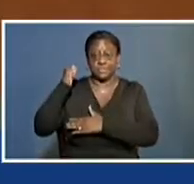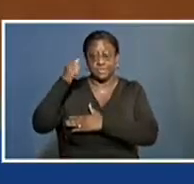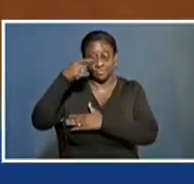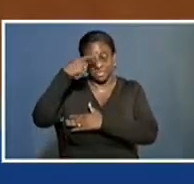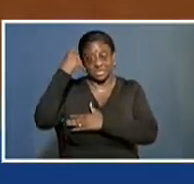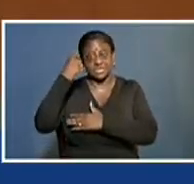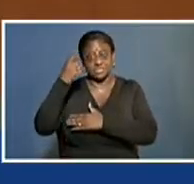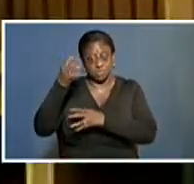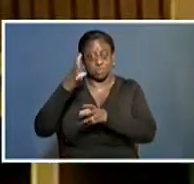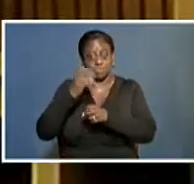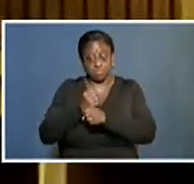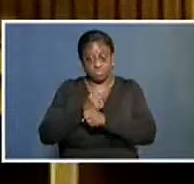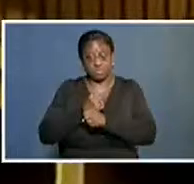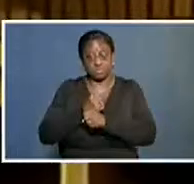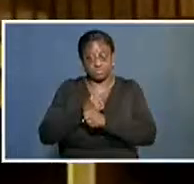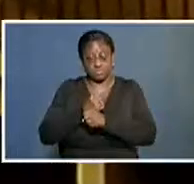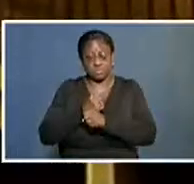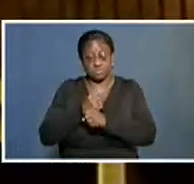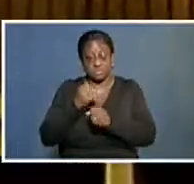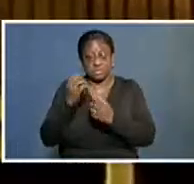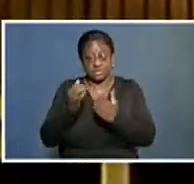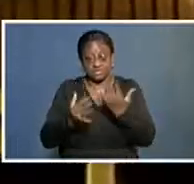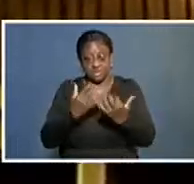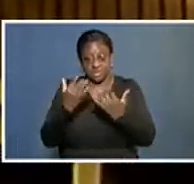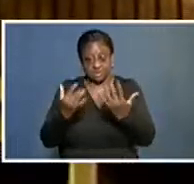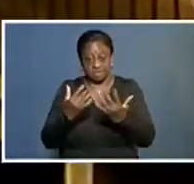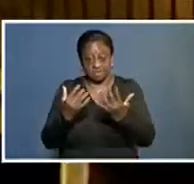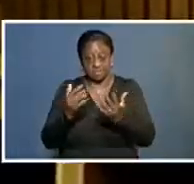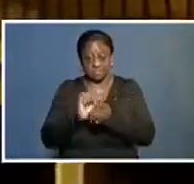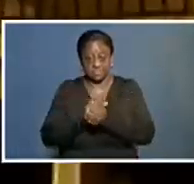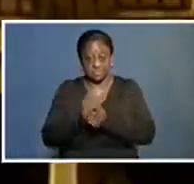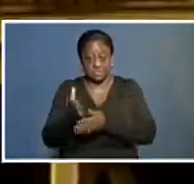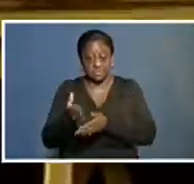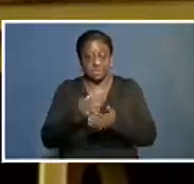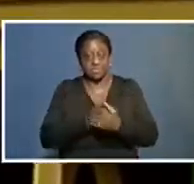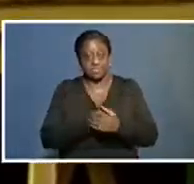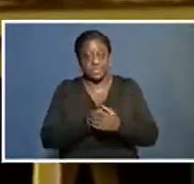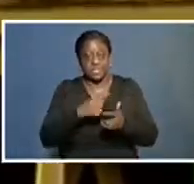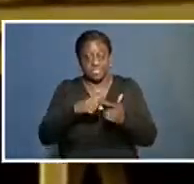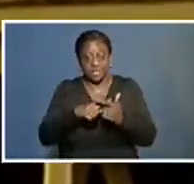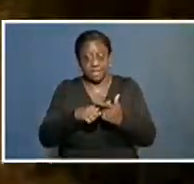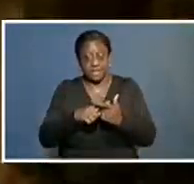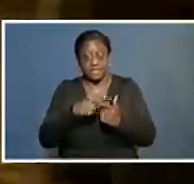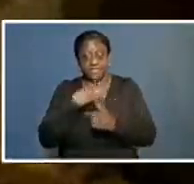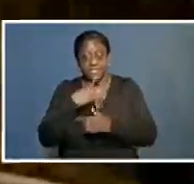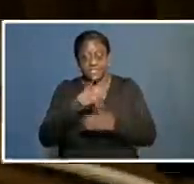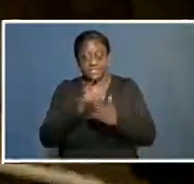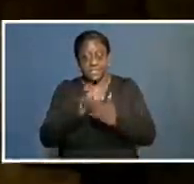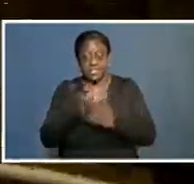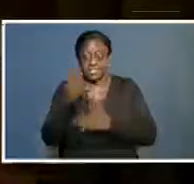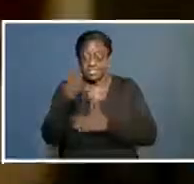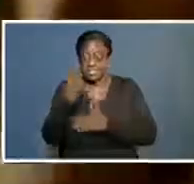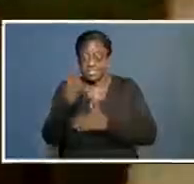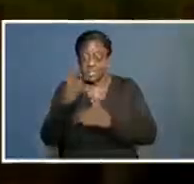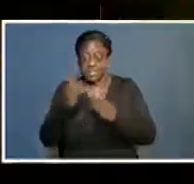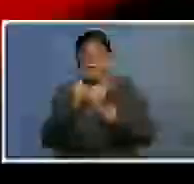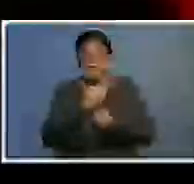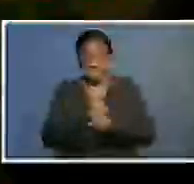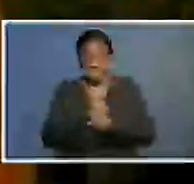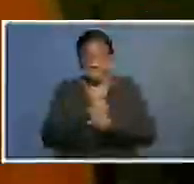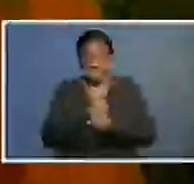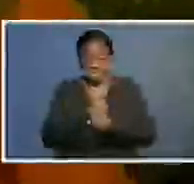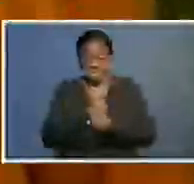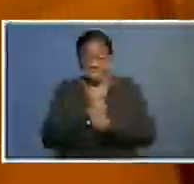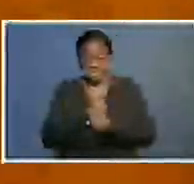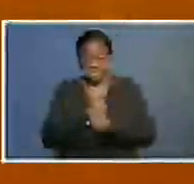in the fire. Now, Eunice says in the aftermath of that fire, Bay Street straw vendors spent about 12 years in their makeshift